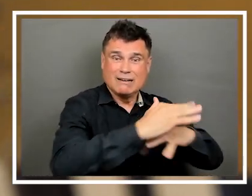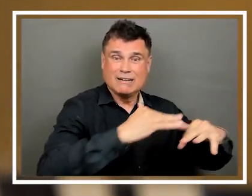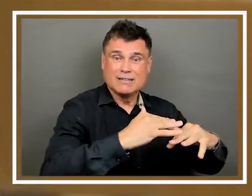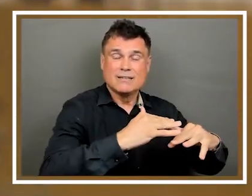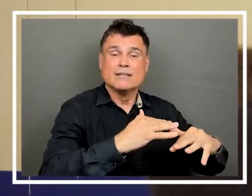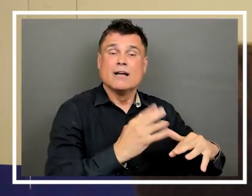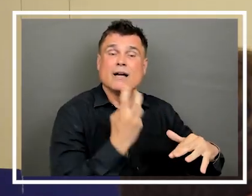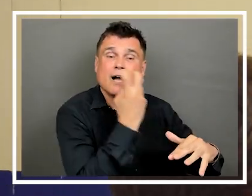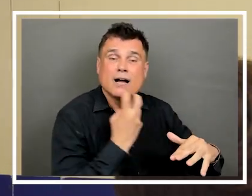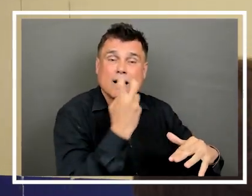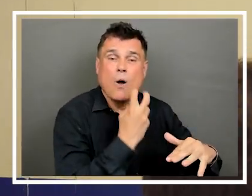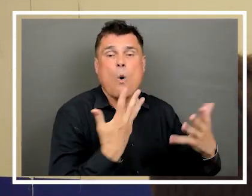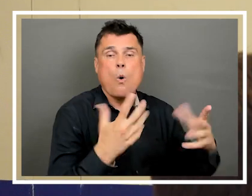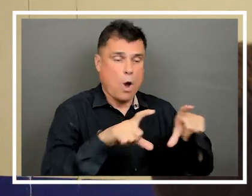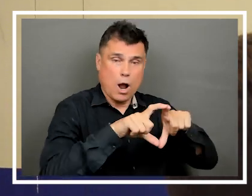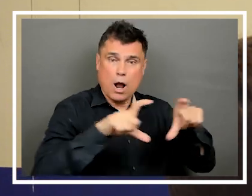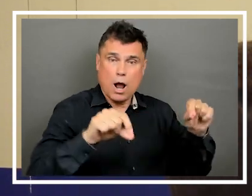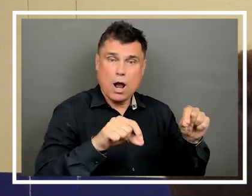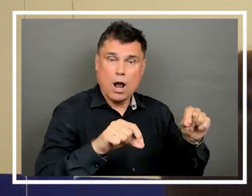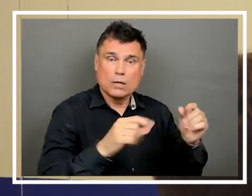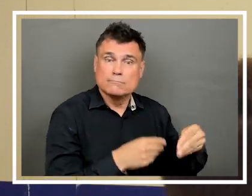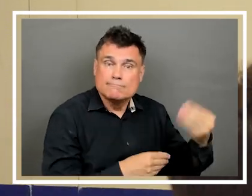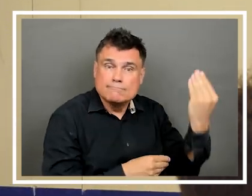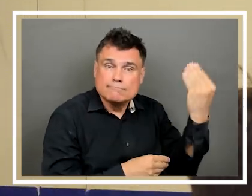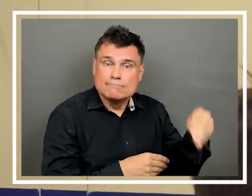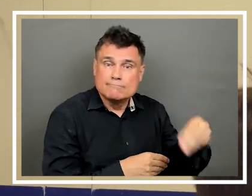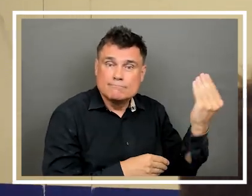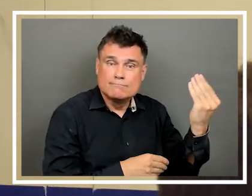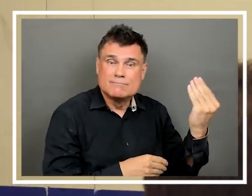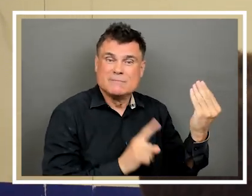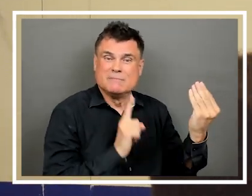to take notes in class and to do his assignments at home.